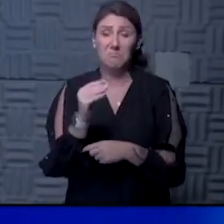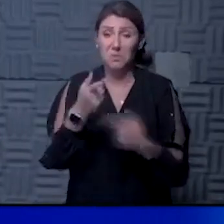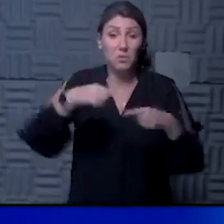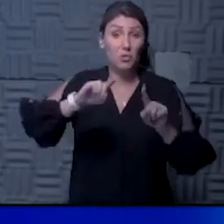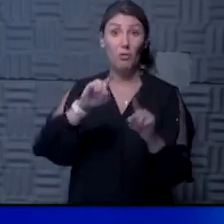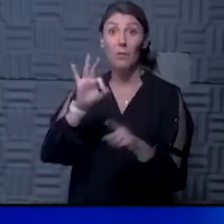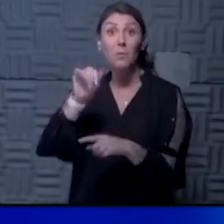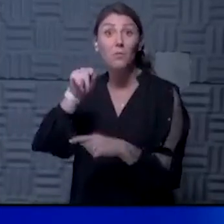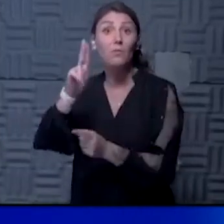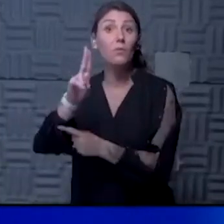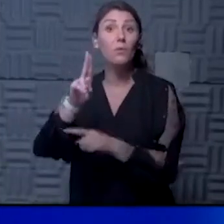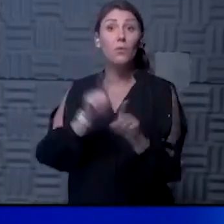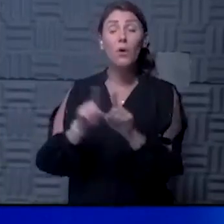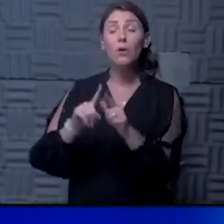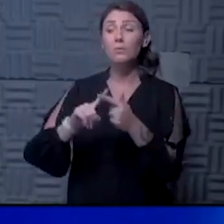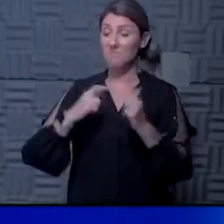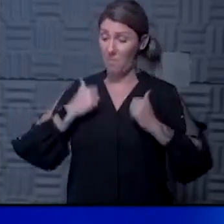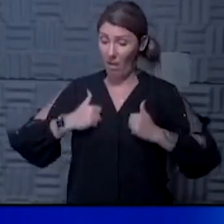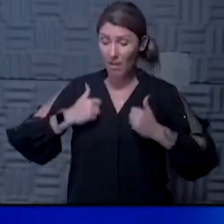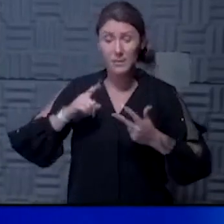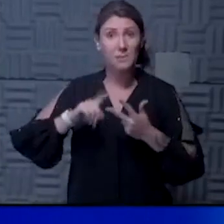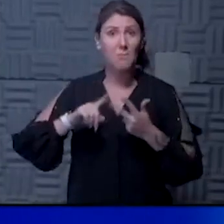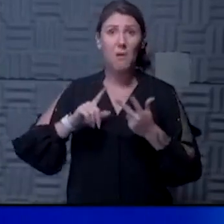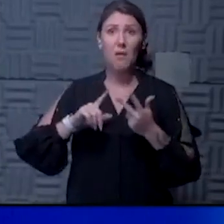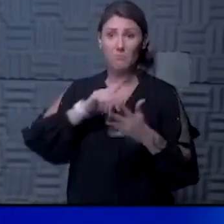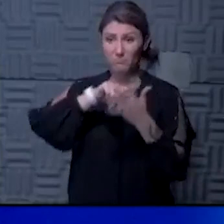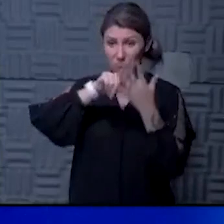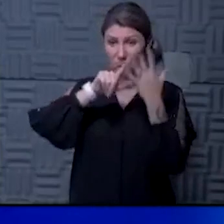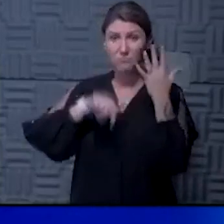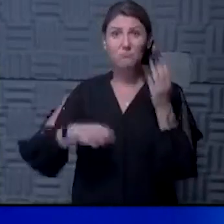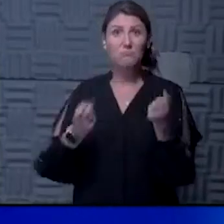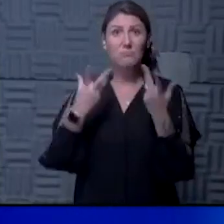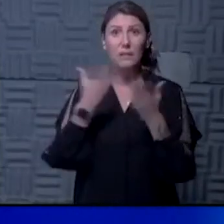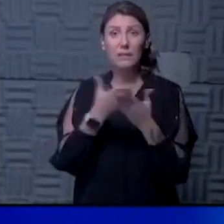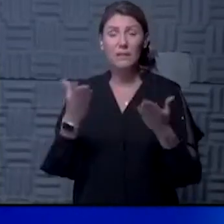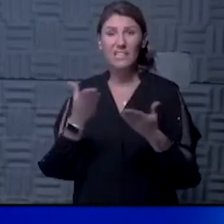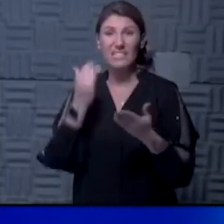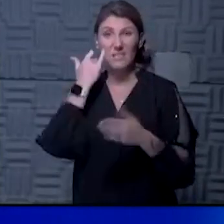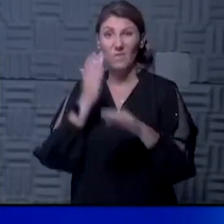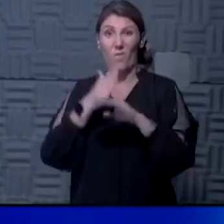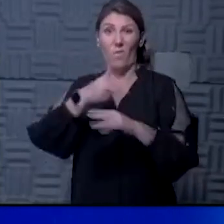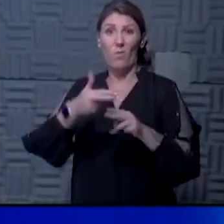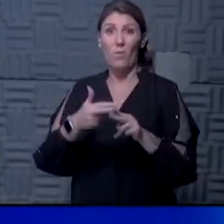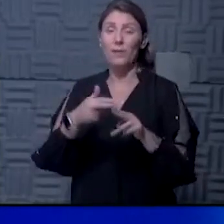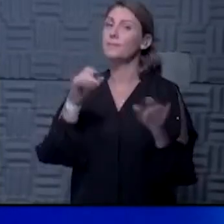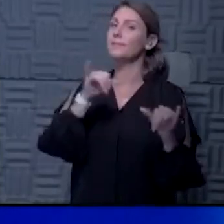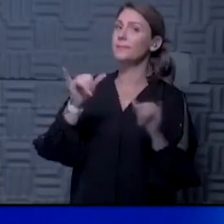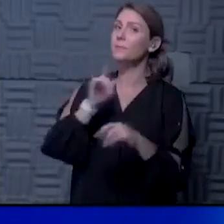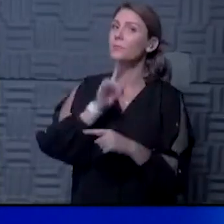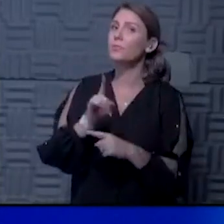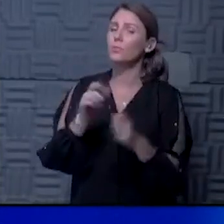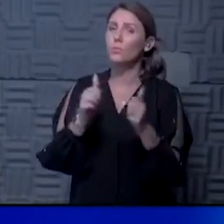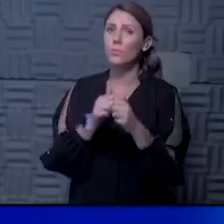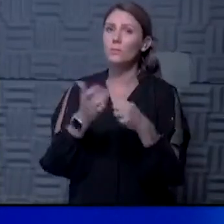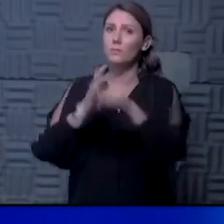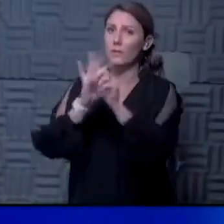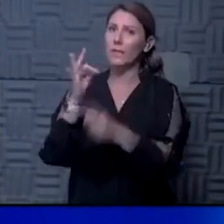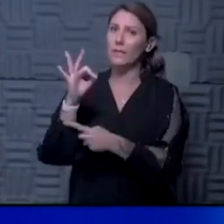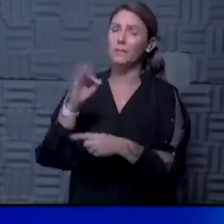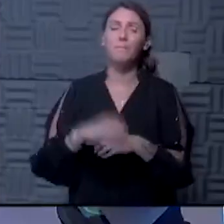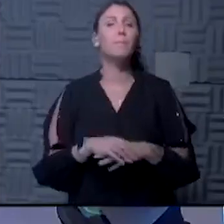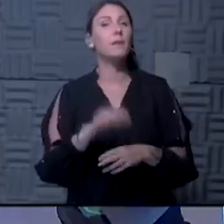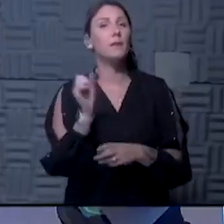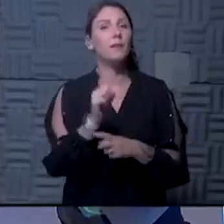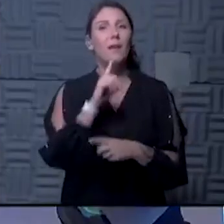influenza. You have a harder time with asthma. You have a harder time with lots of things when you're overweight. And the same thing is true with SARS-CoV-2, Hawk.